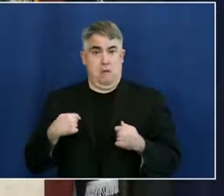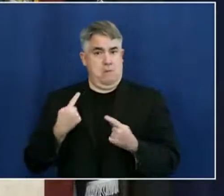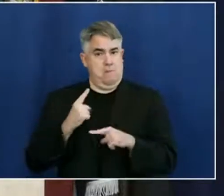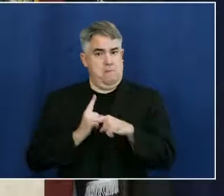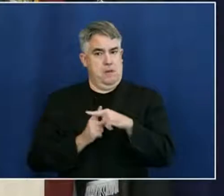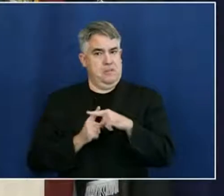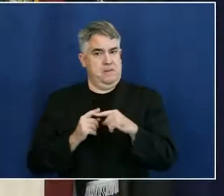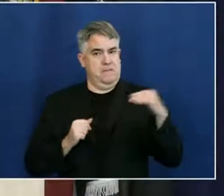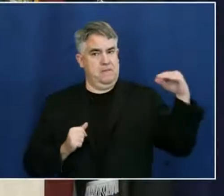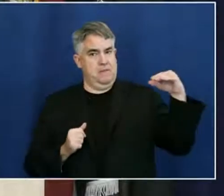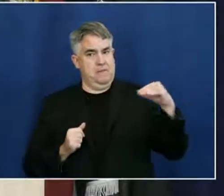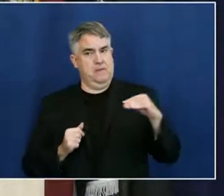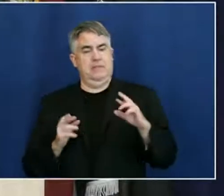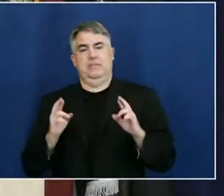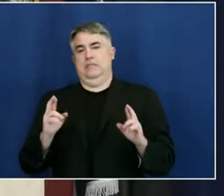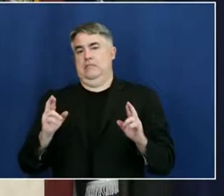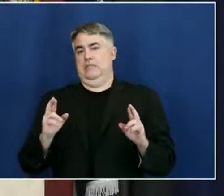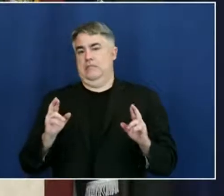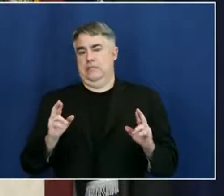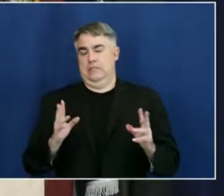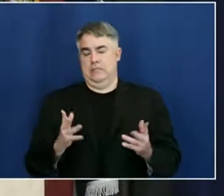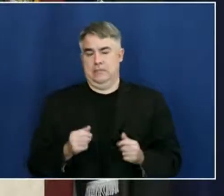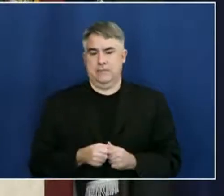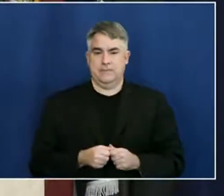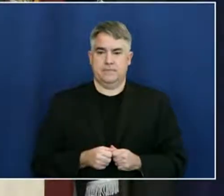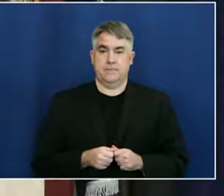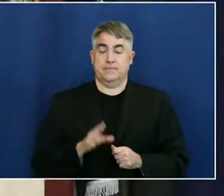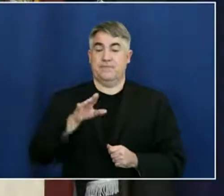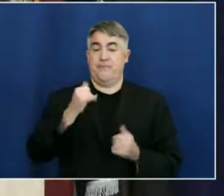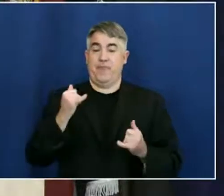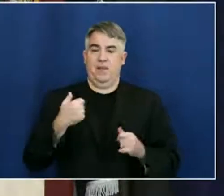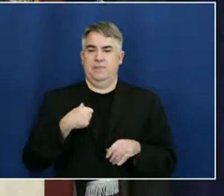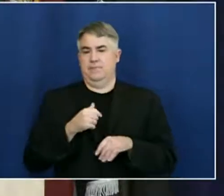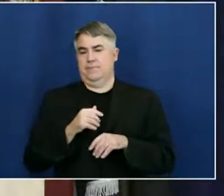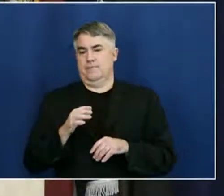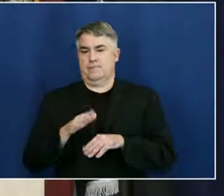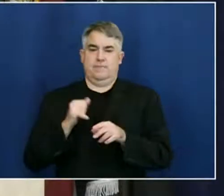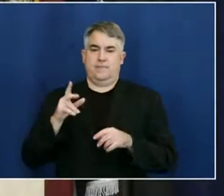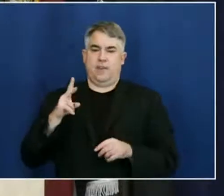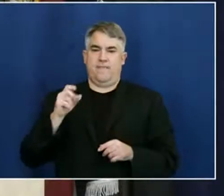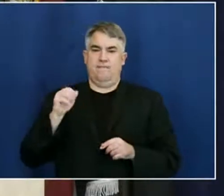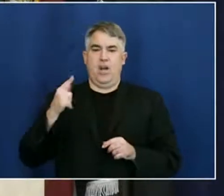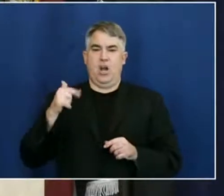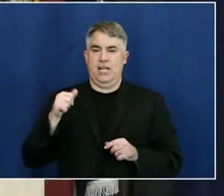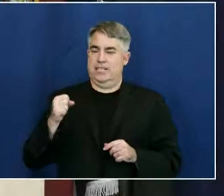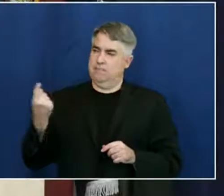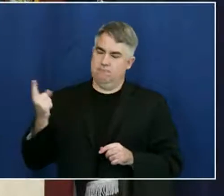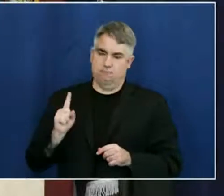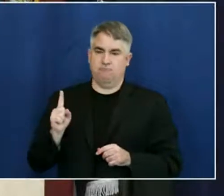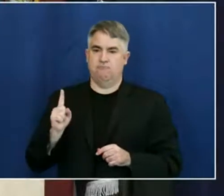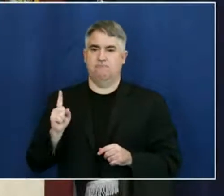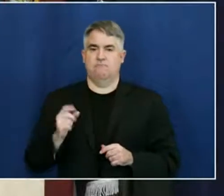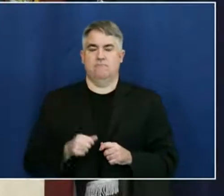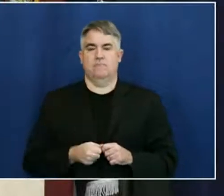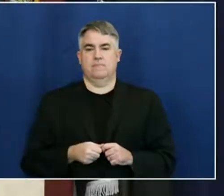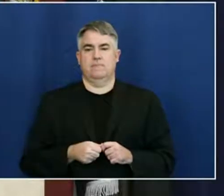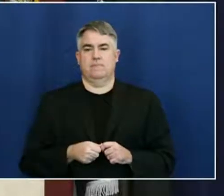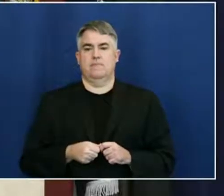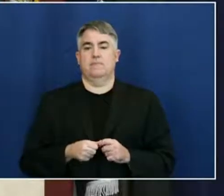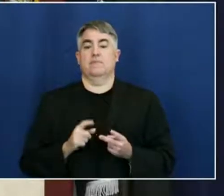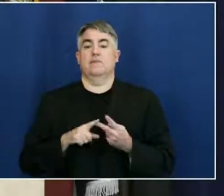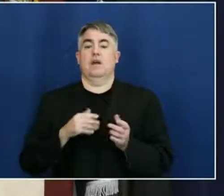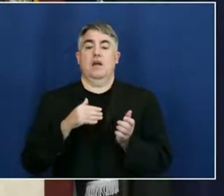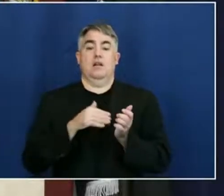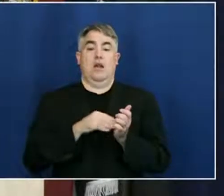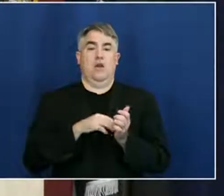going that way. With that, let me turn it over to Vice Chair Vargas for her update, and then both Dr. Wooten and Dr. McDonald are here for your